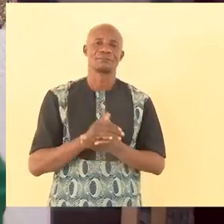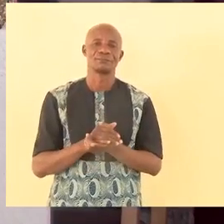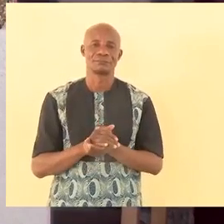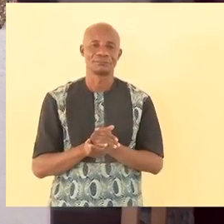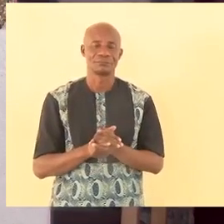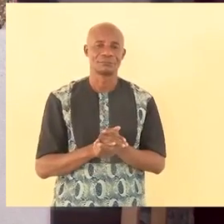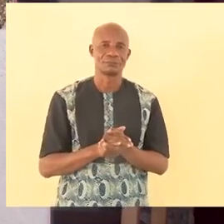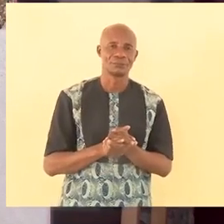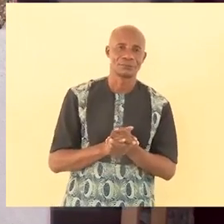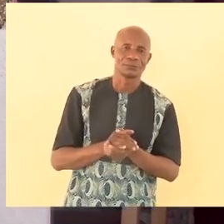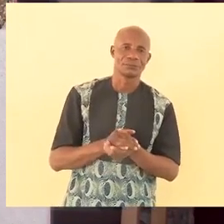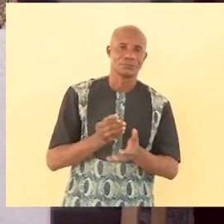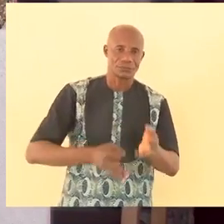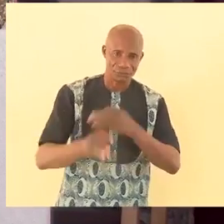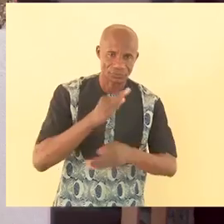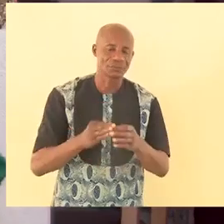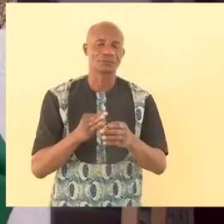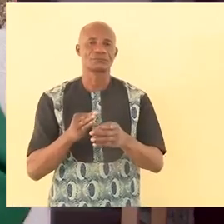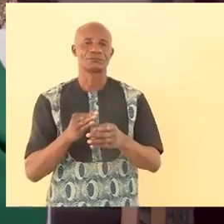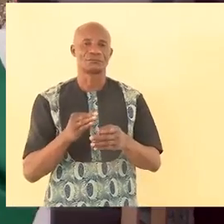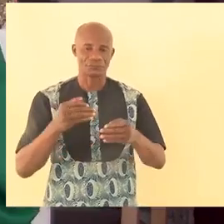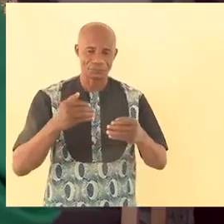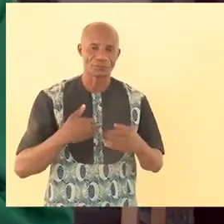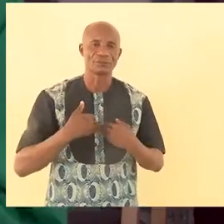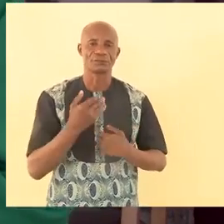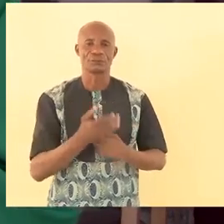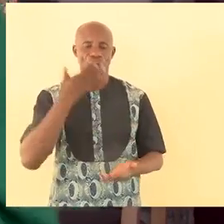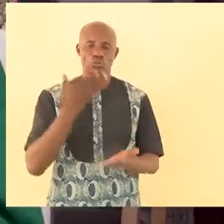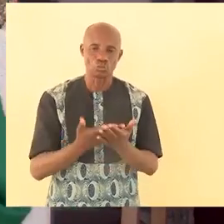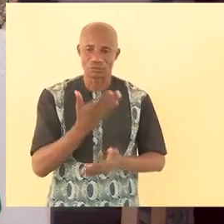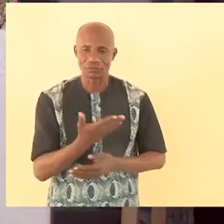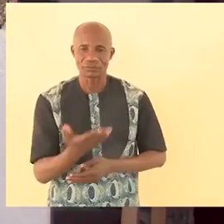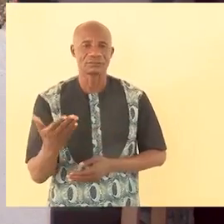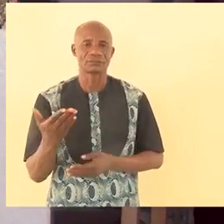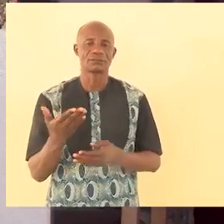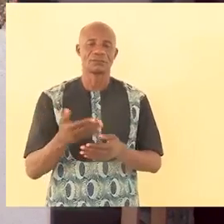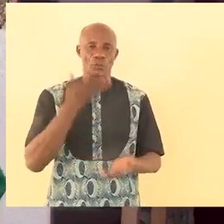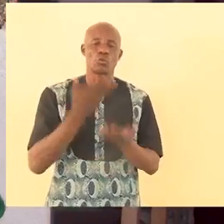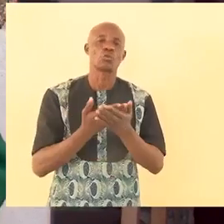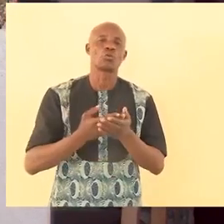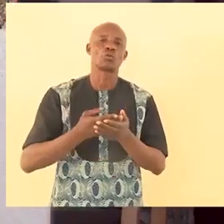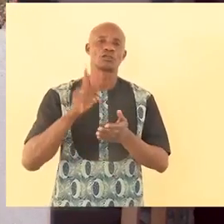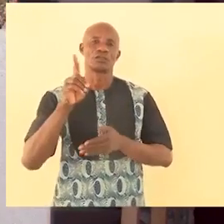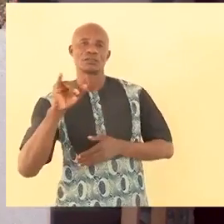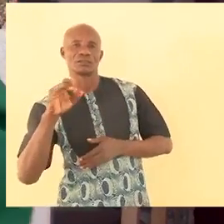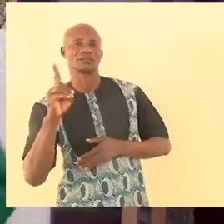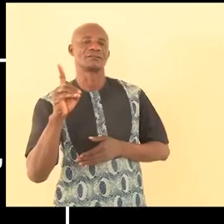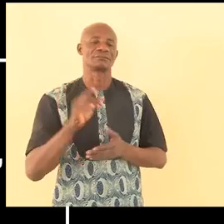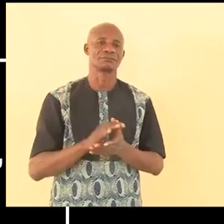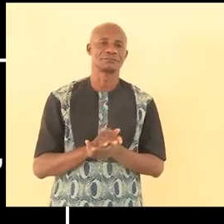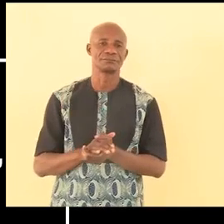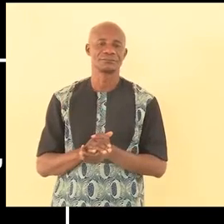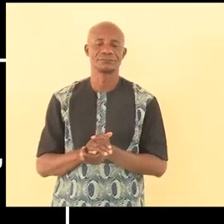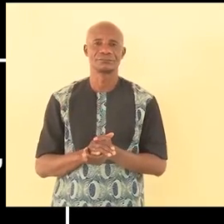It gloats to self over achievements, over possessions, over good deeds, and even when they speak well, they gloat